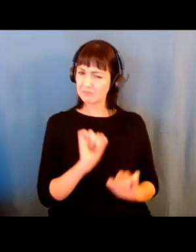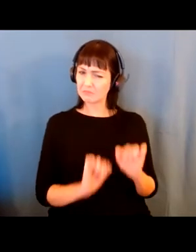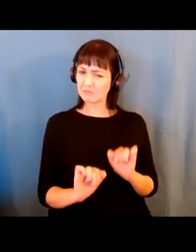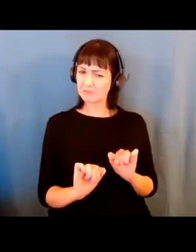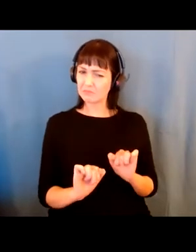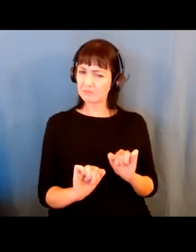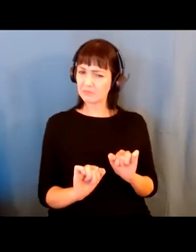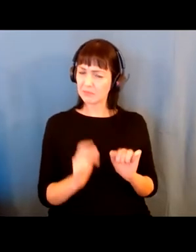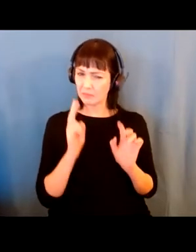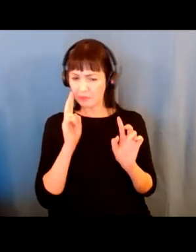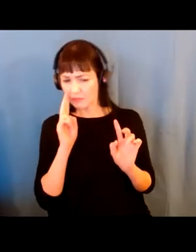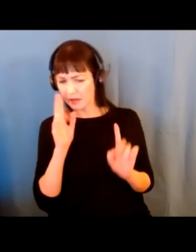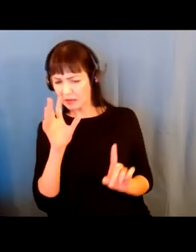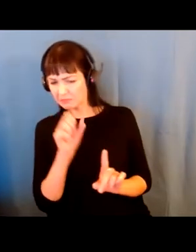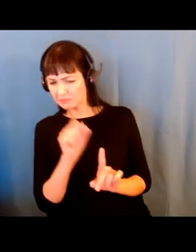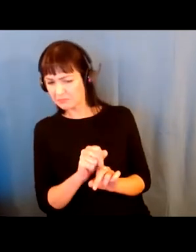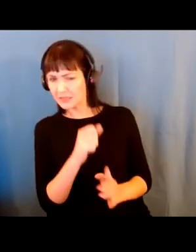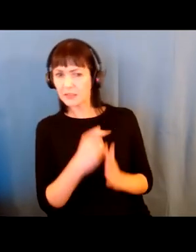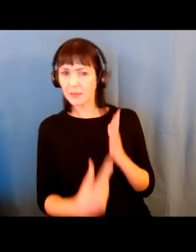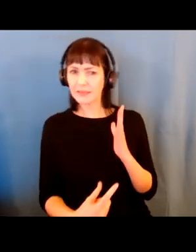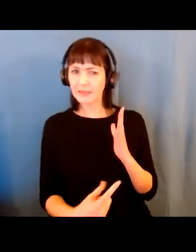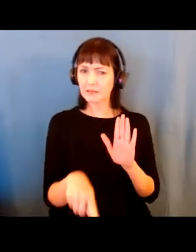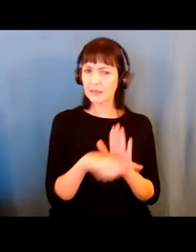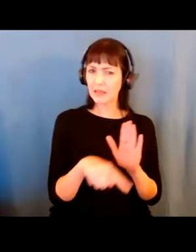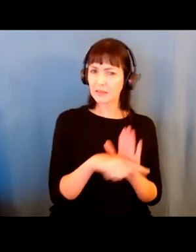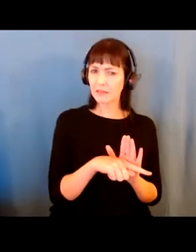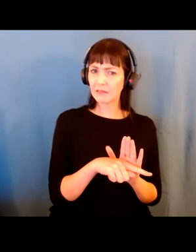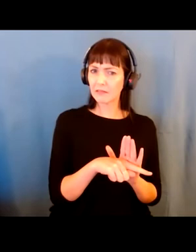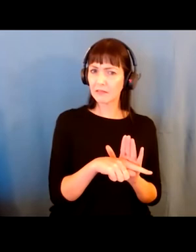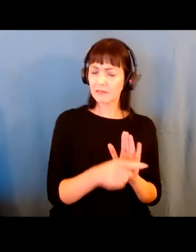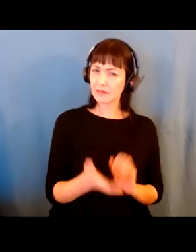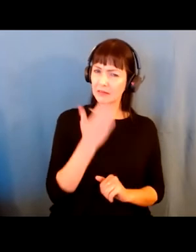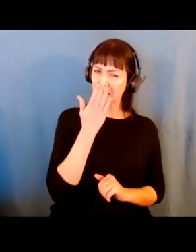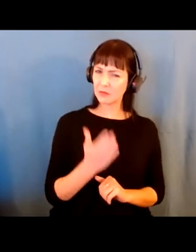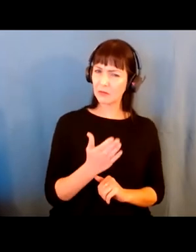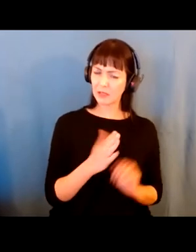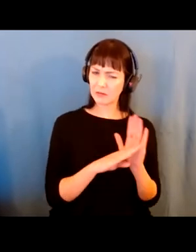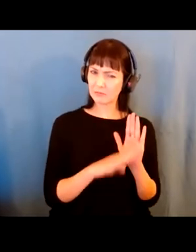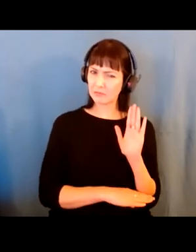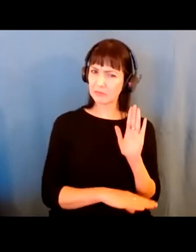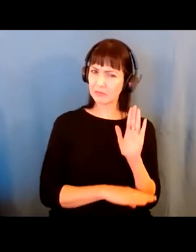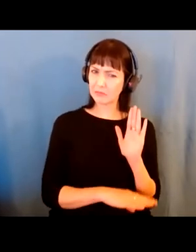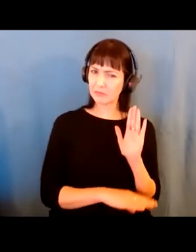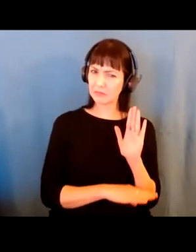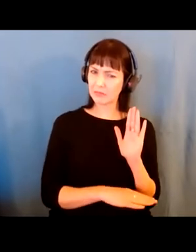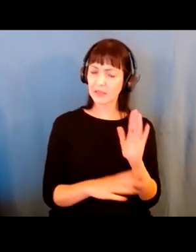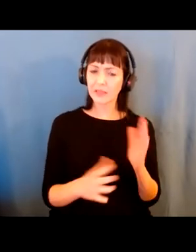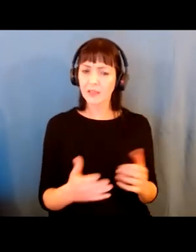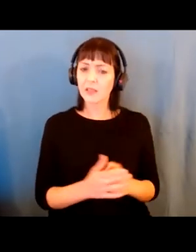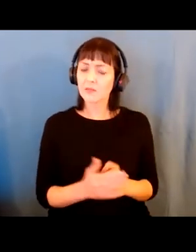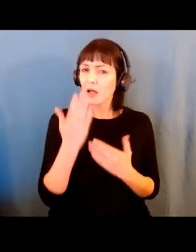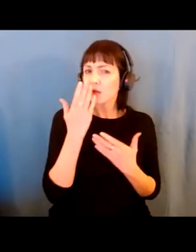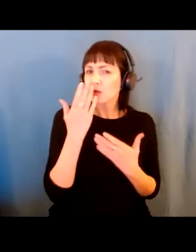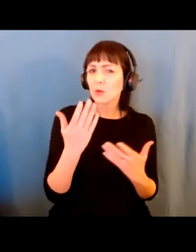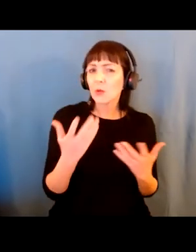in a very negative way. You know, there's almost something primitive about that in that sort of psychology of it. But I don't